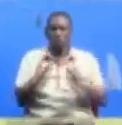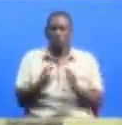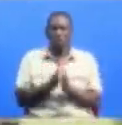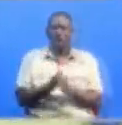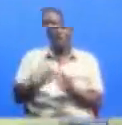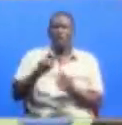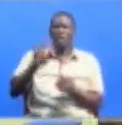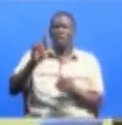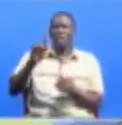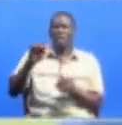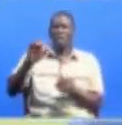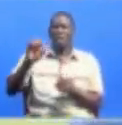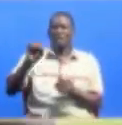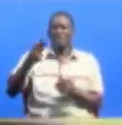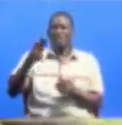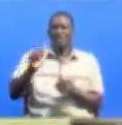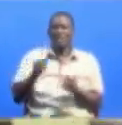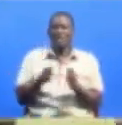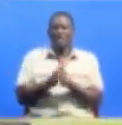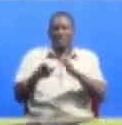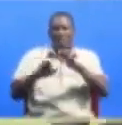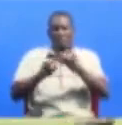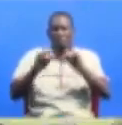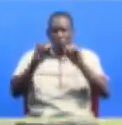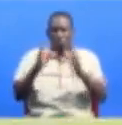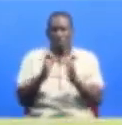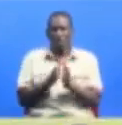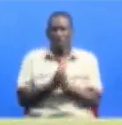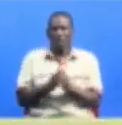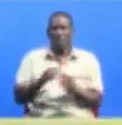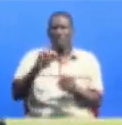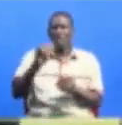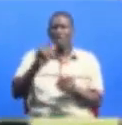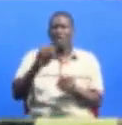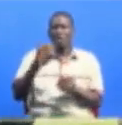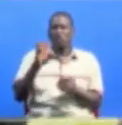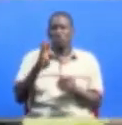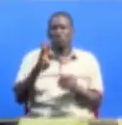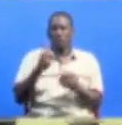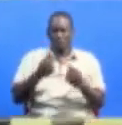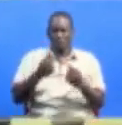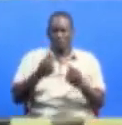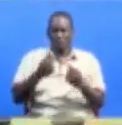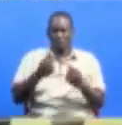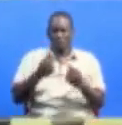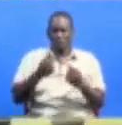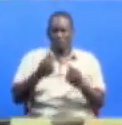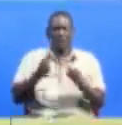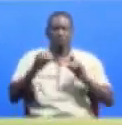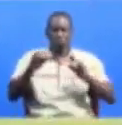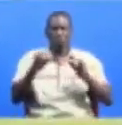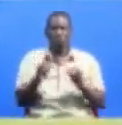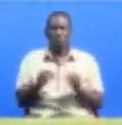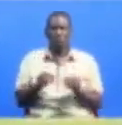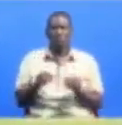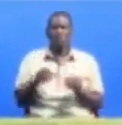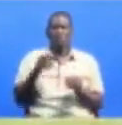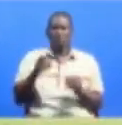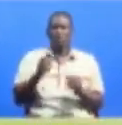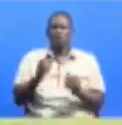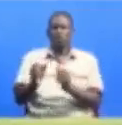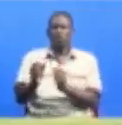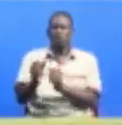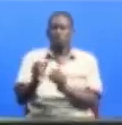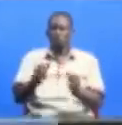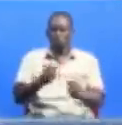the assistant coach, Steve Sewe as the team manager, and Andrew Monde as the strength and conditioning coach. Wambua is confident that the